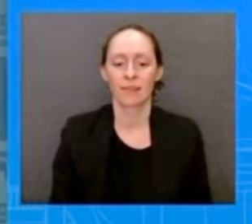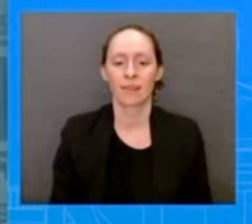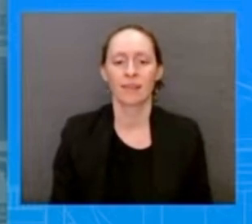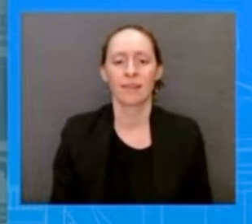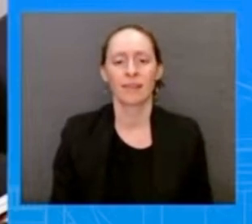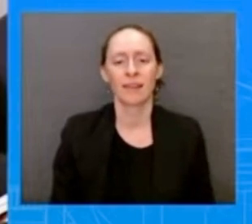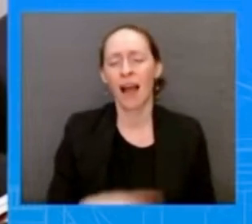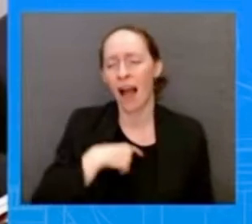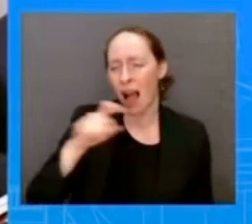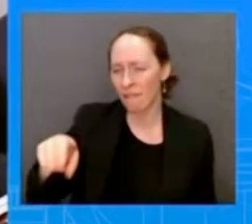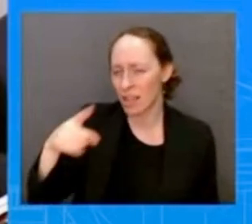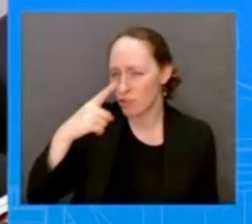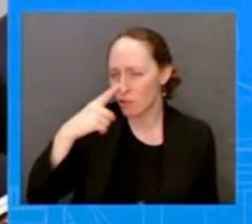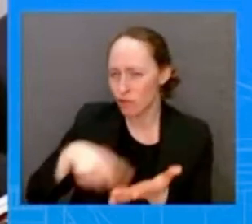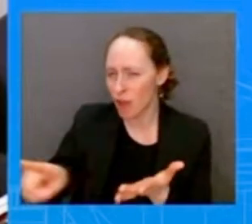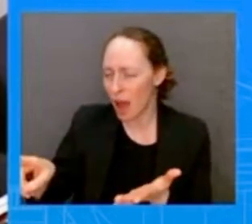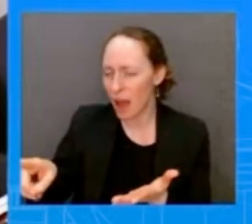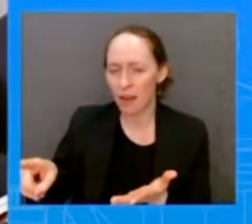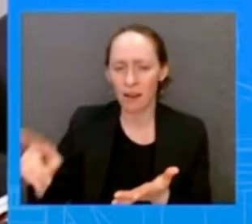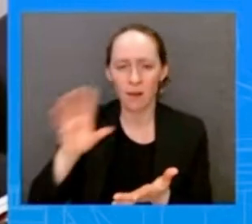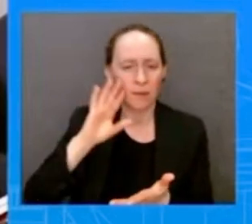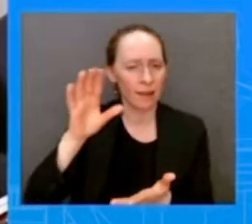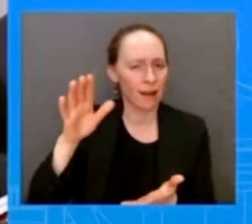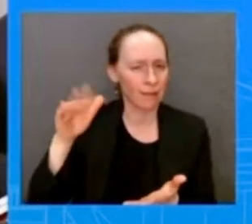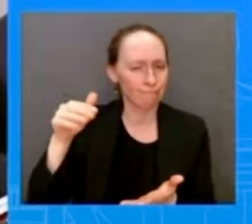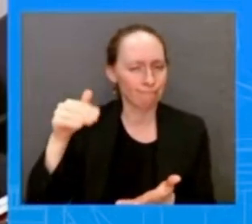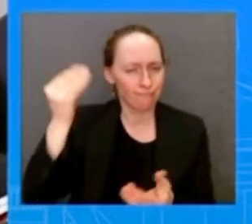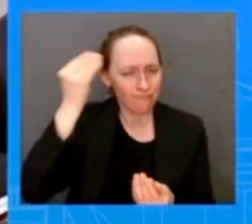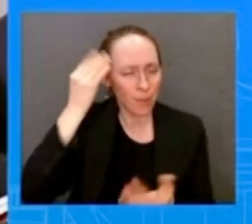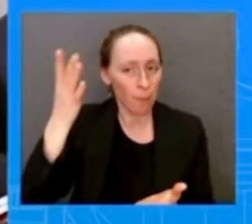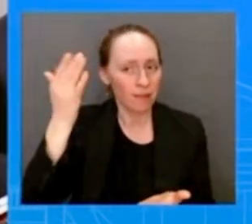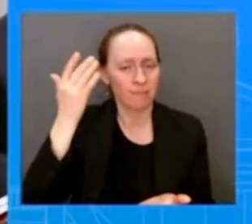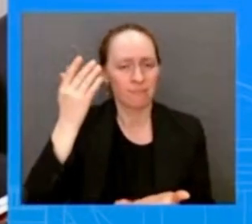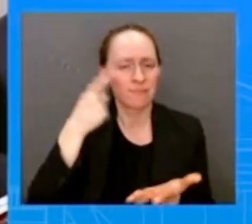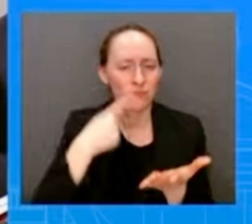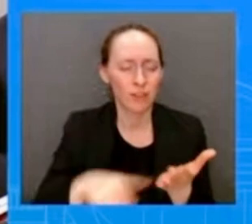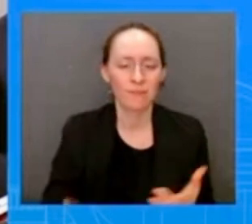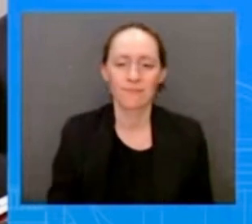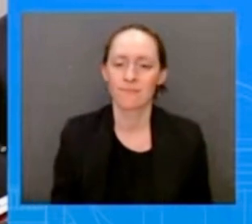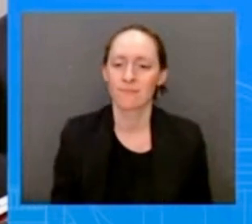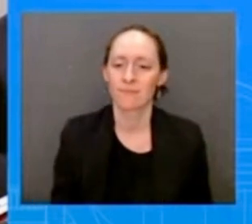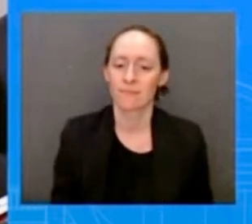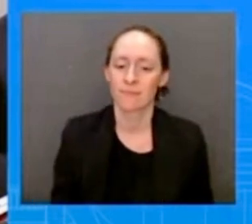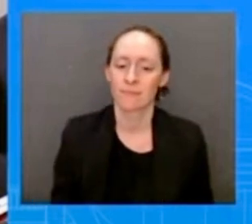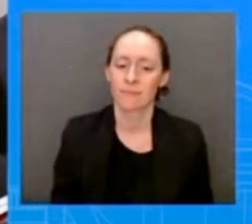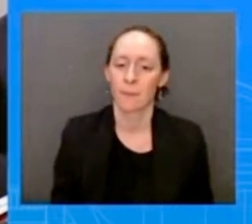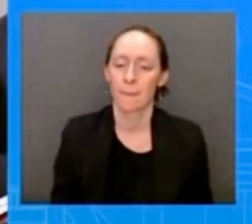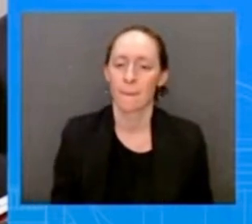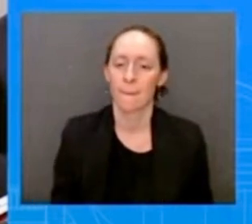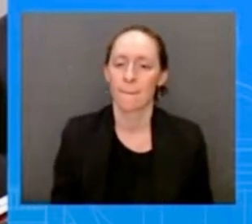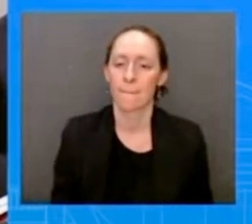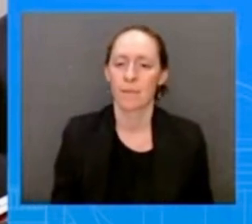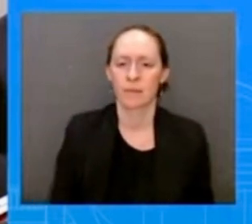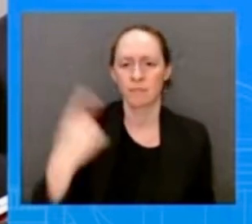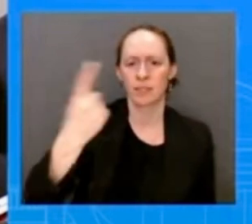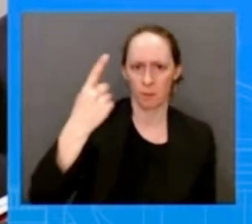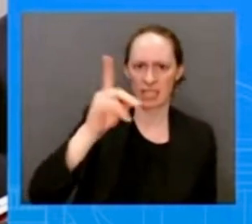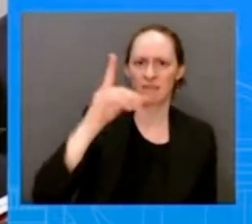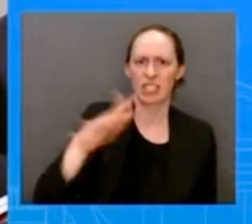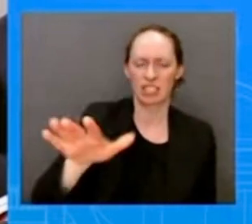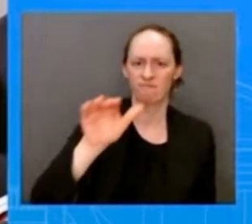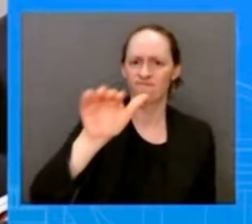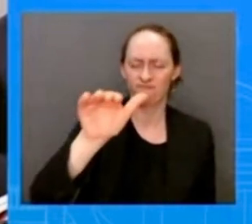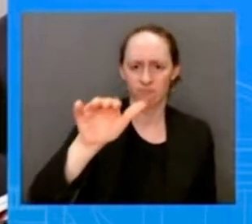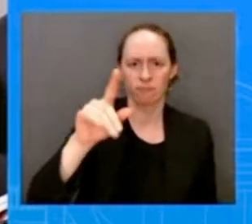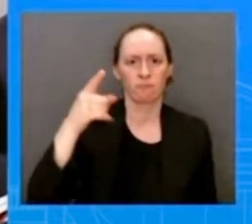time. And as he left the meeting, he said about Ohio. He was asked about East Palestine and supporting legislation that's in the works. He said, I will be there